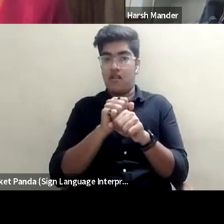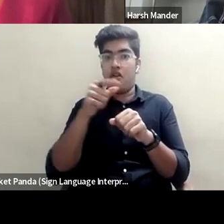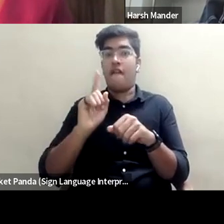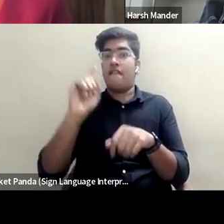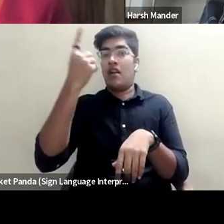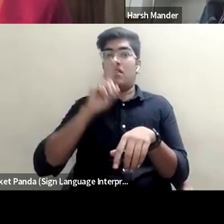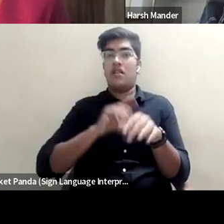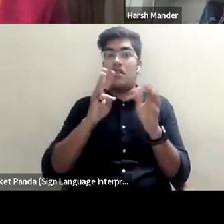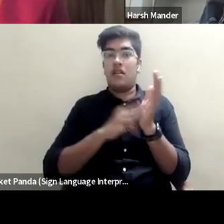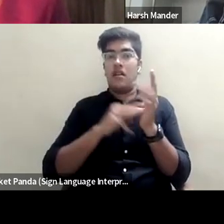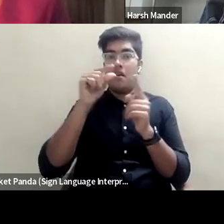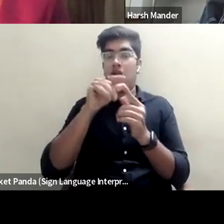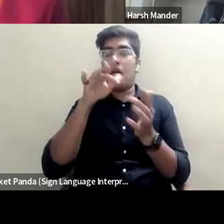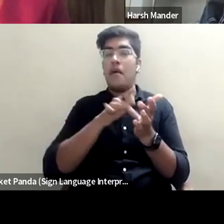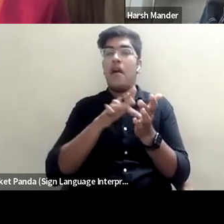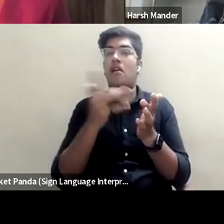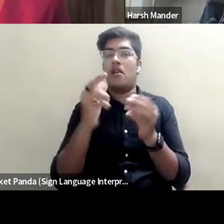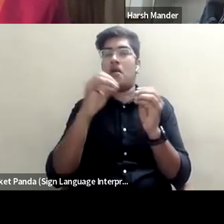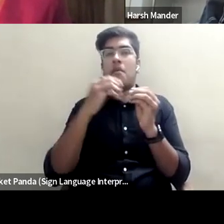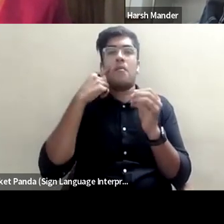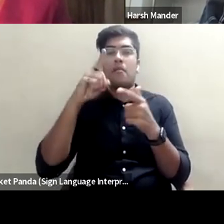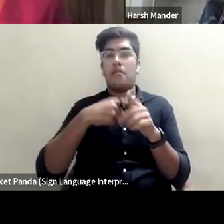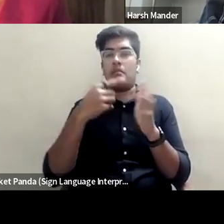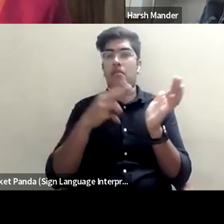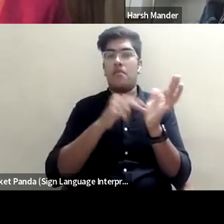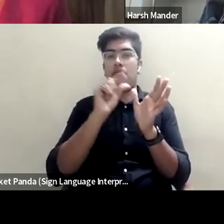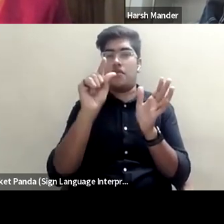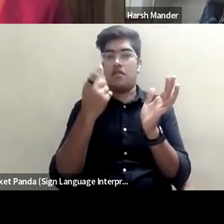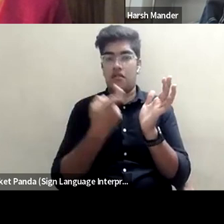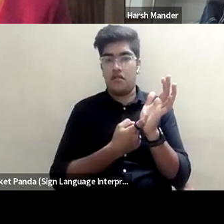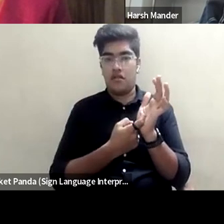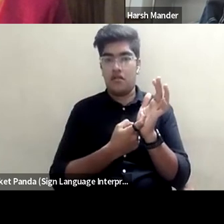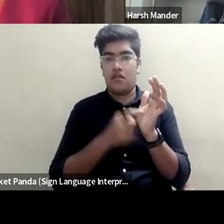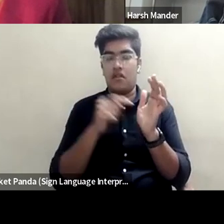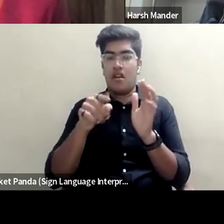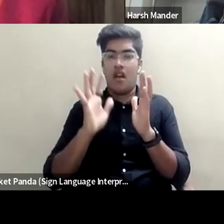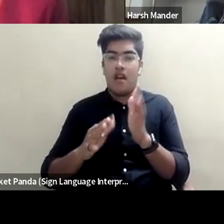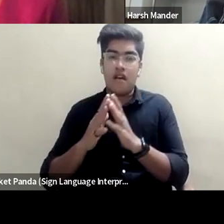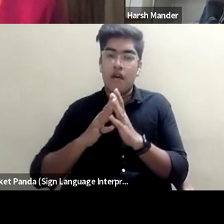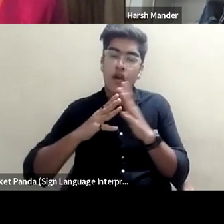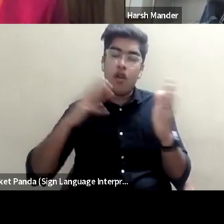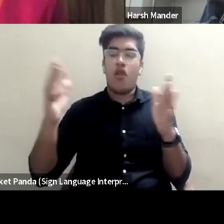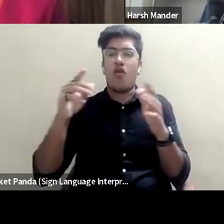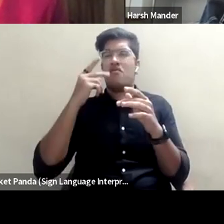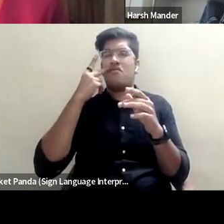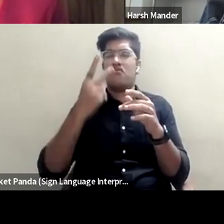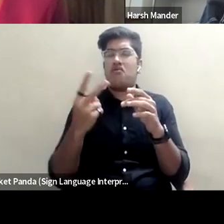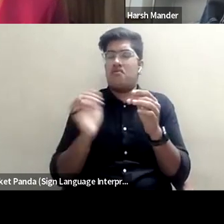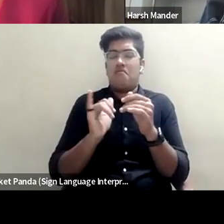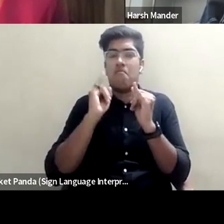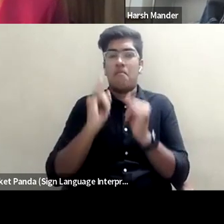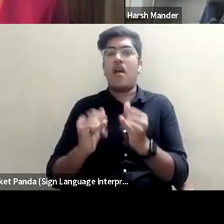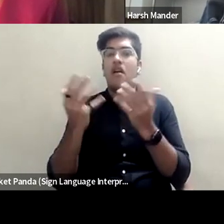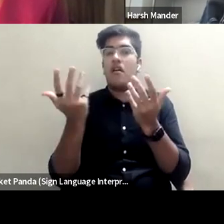time from Bijnor. There was this very, very, very disgraceful thing was going on